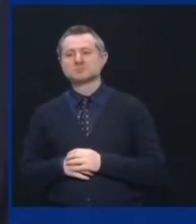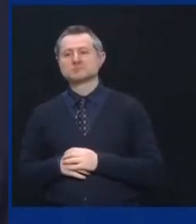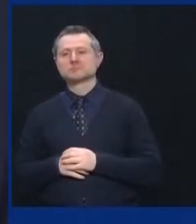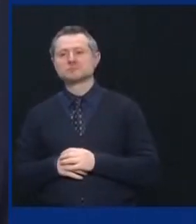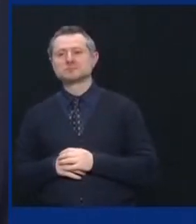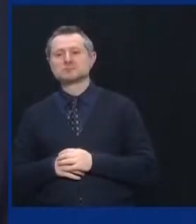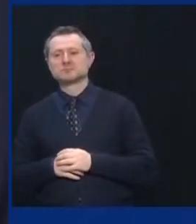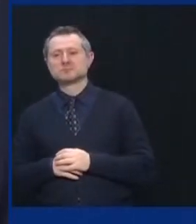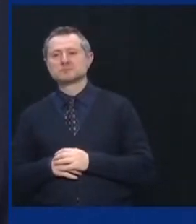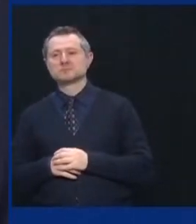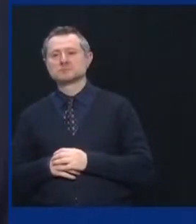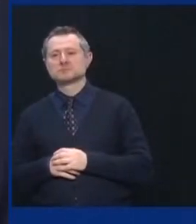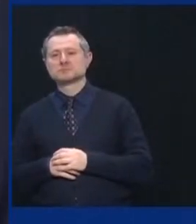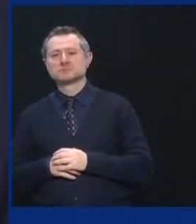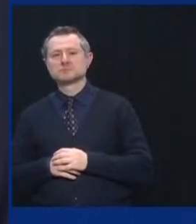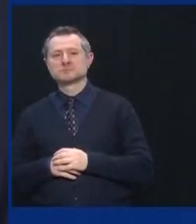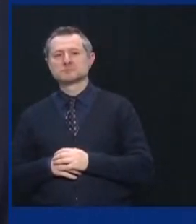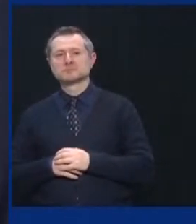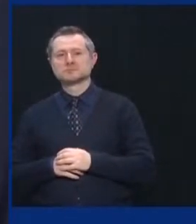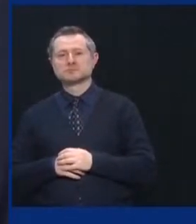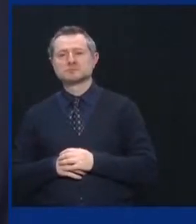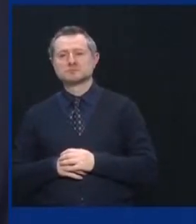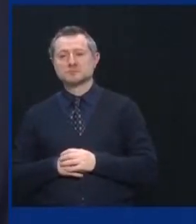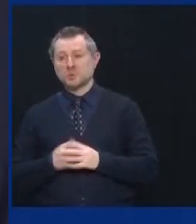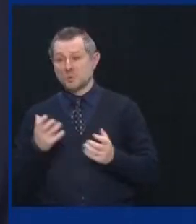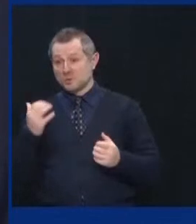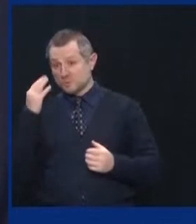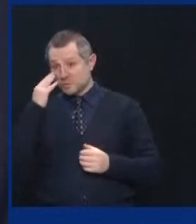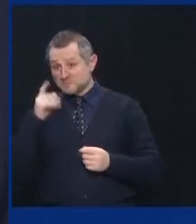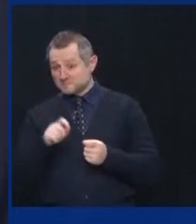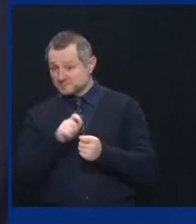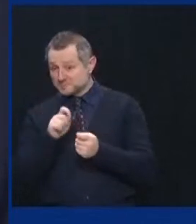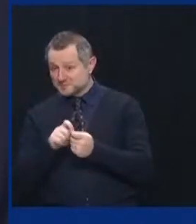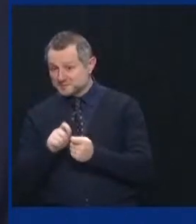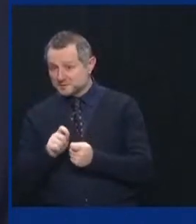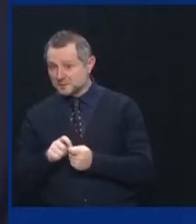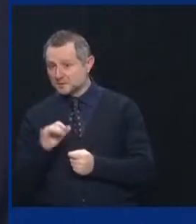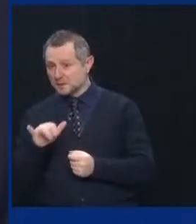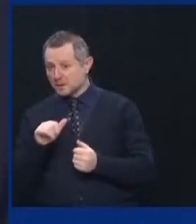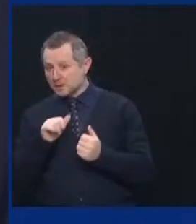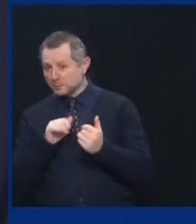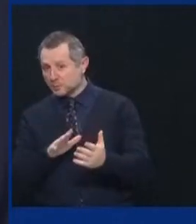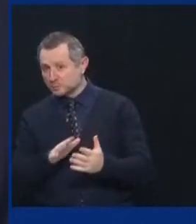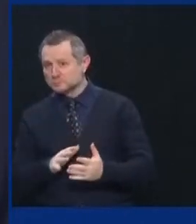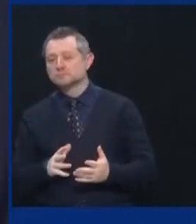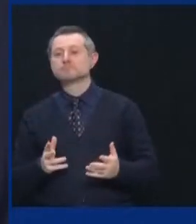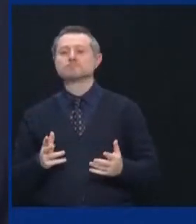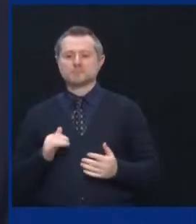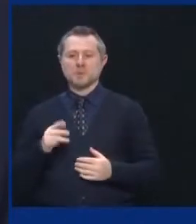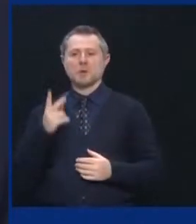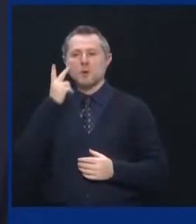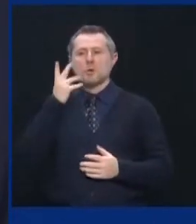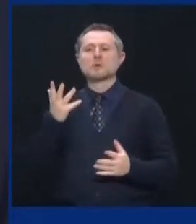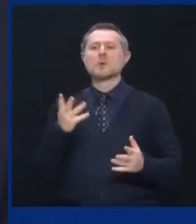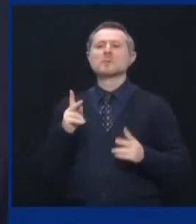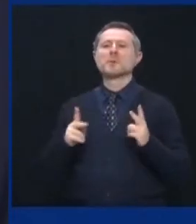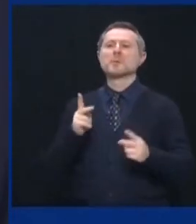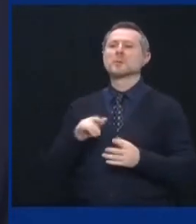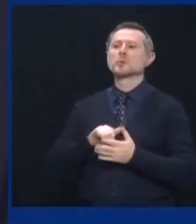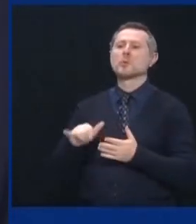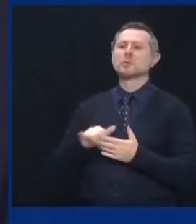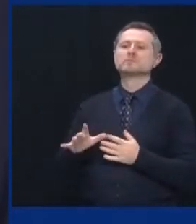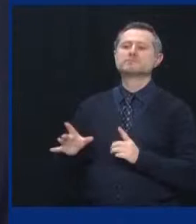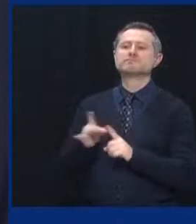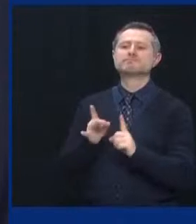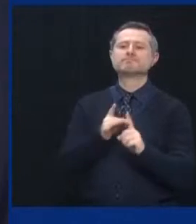to know bona fides of the approach, look at our infection rate and look at the national